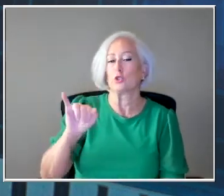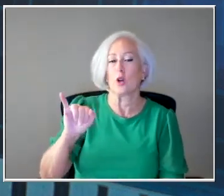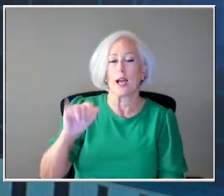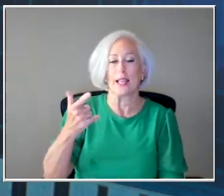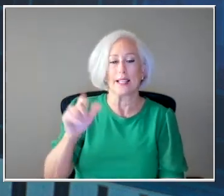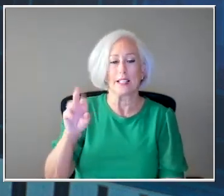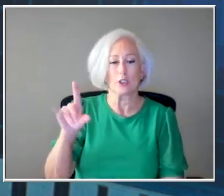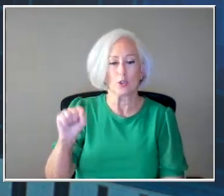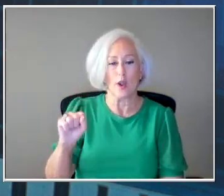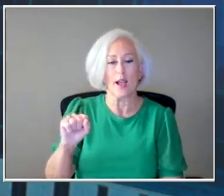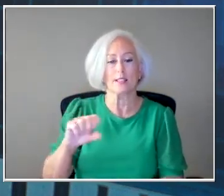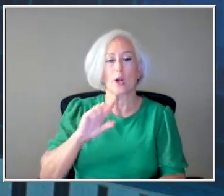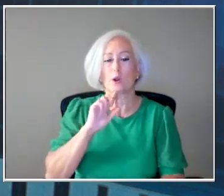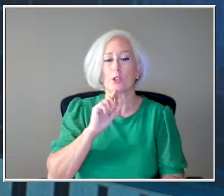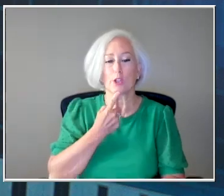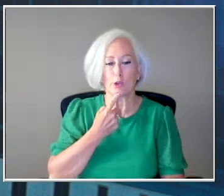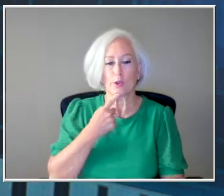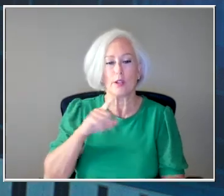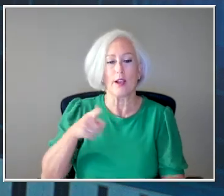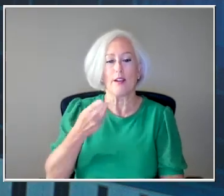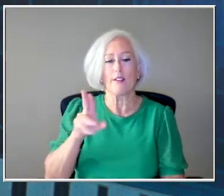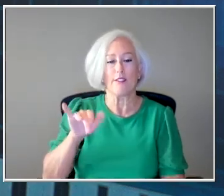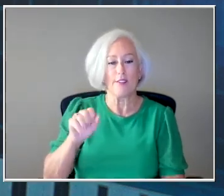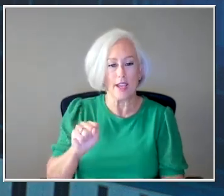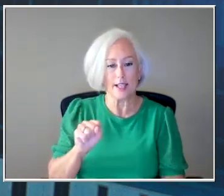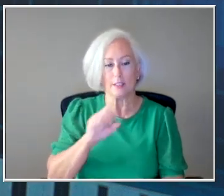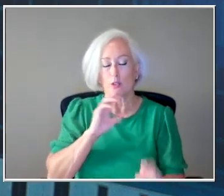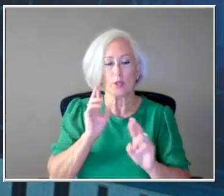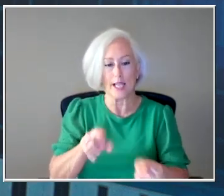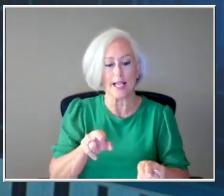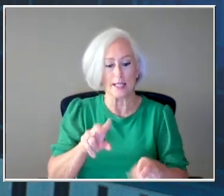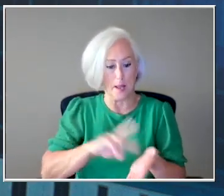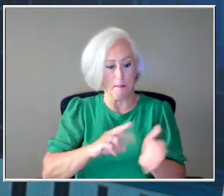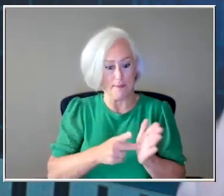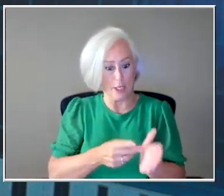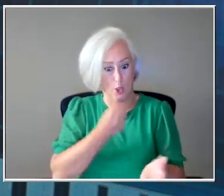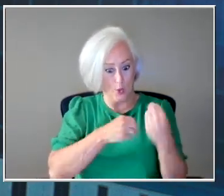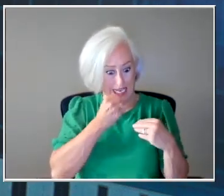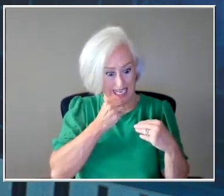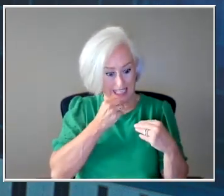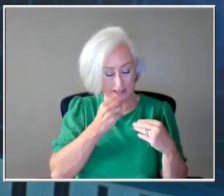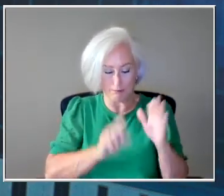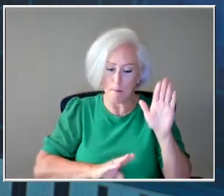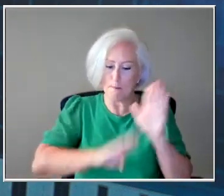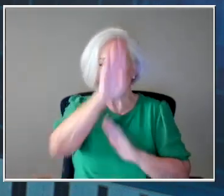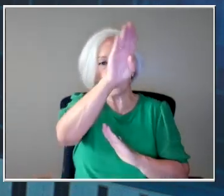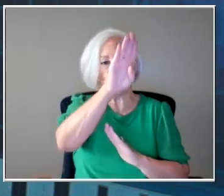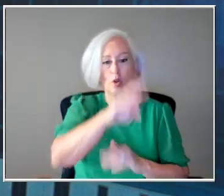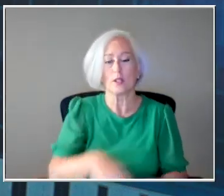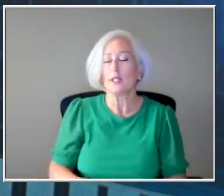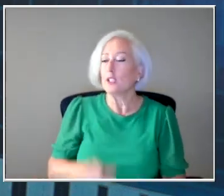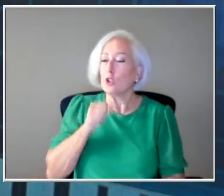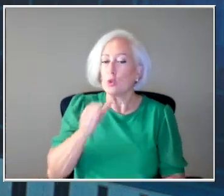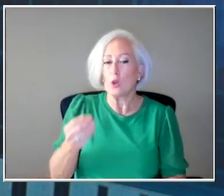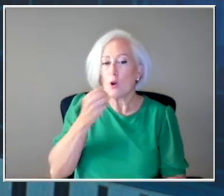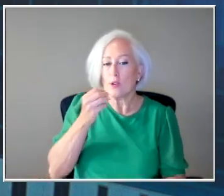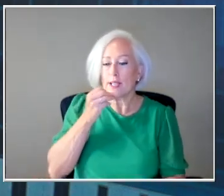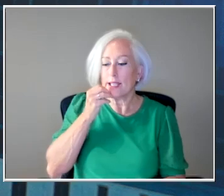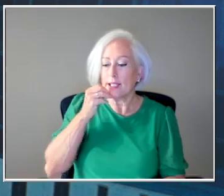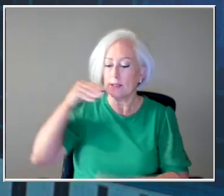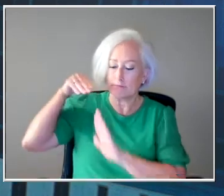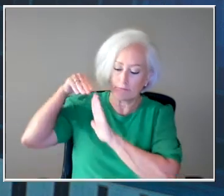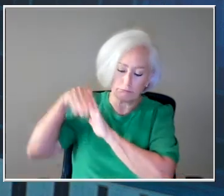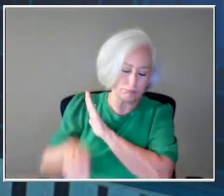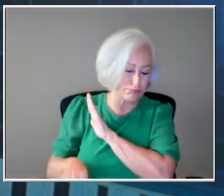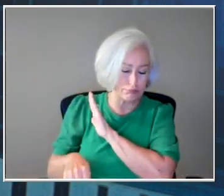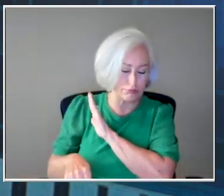meaning if you eat a meal, they shoot up right away. If you don't eat for 24 hours, your triglycerides go down by 50% right away. So it's